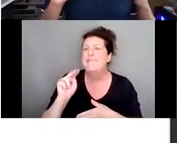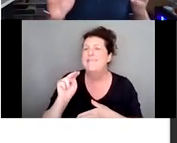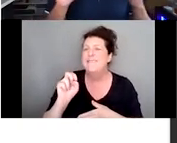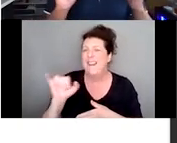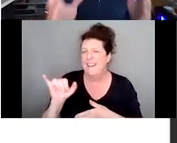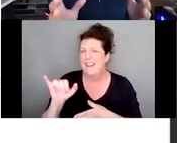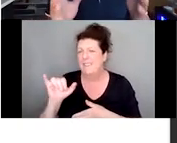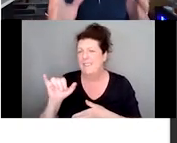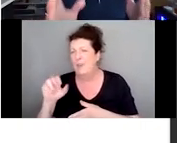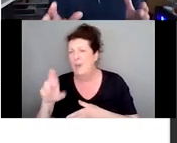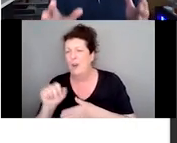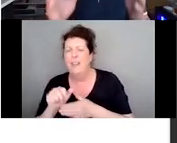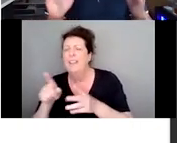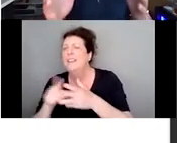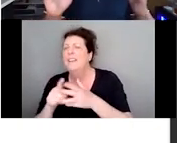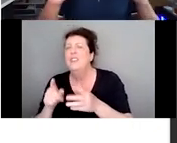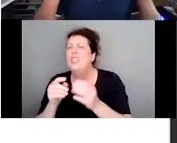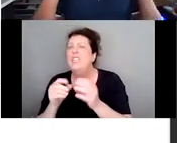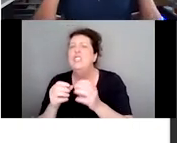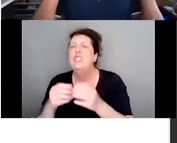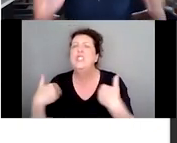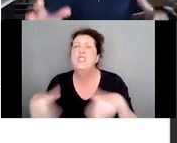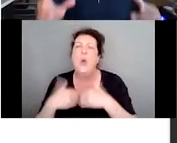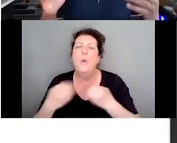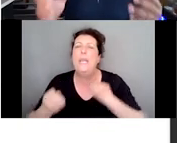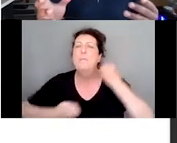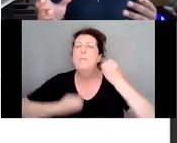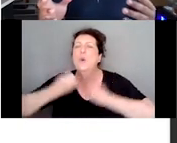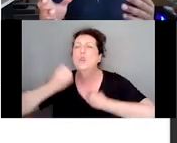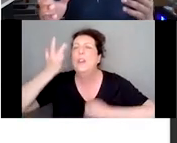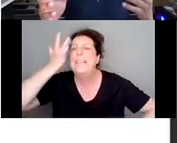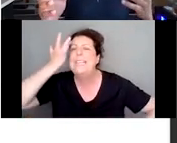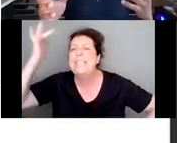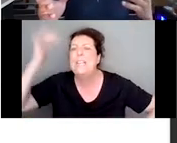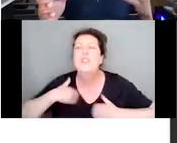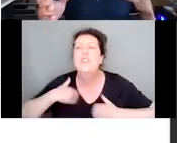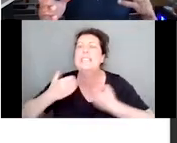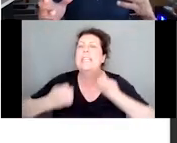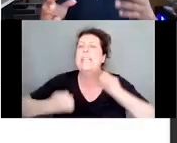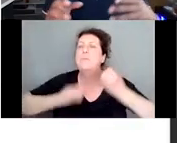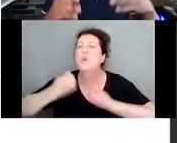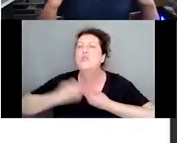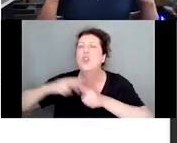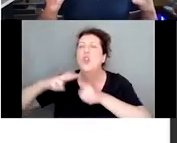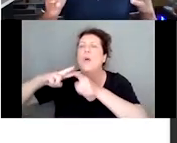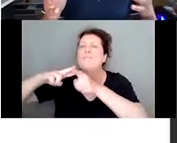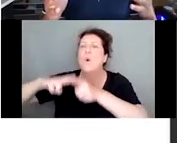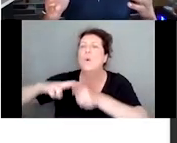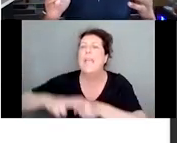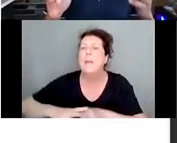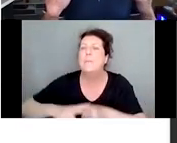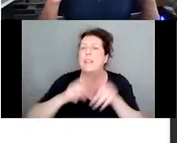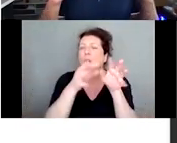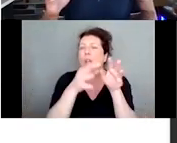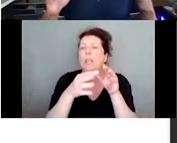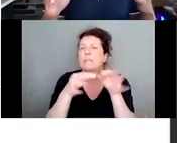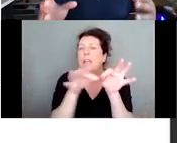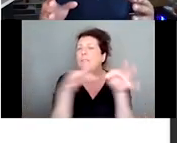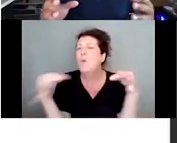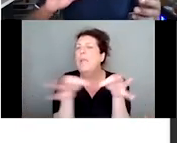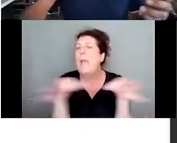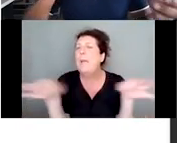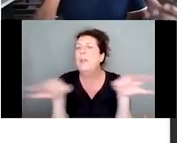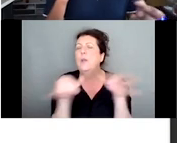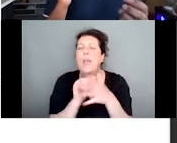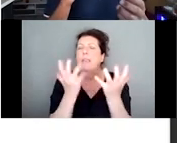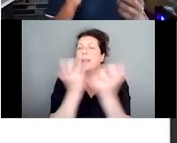at, she's so emotionally intelligent and has a, an emotional vocabulary that is like, it's so healthy and it's so analytical.